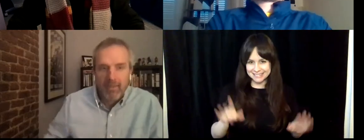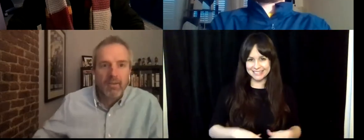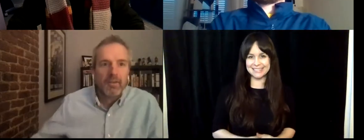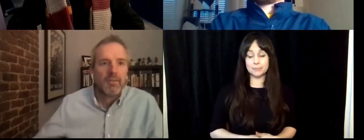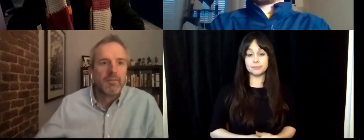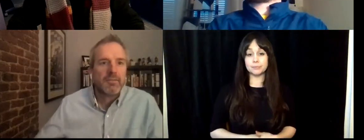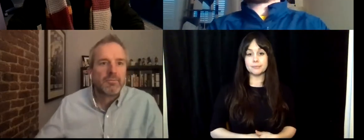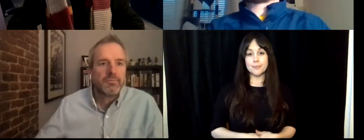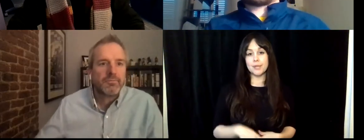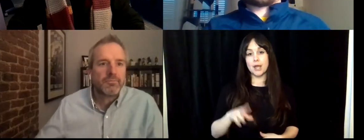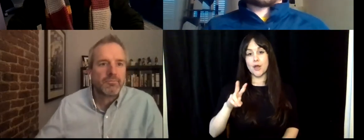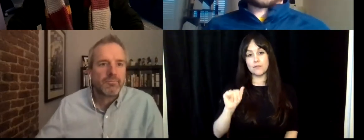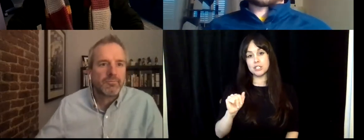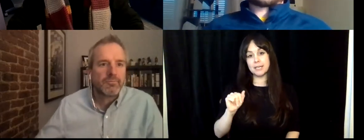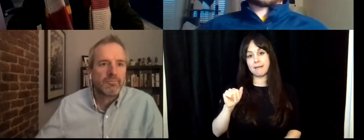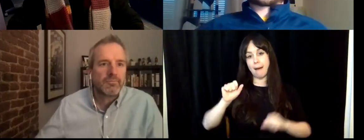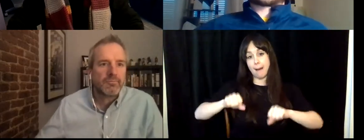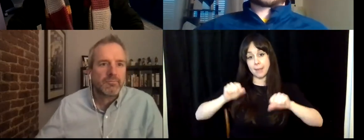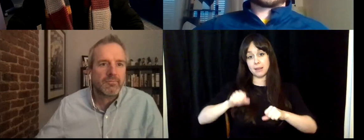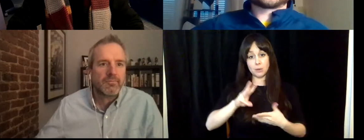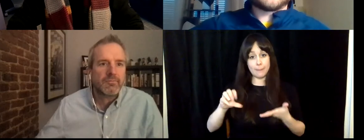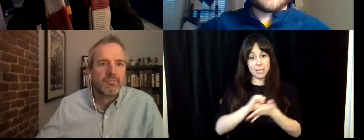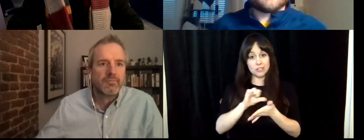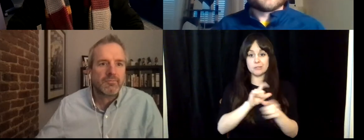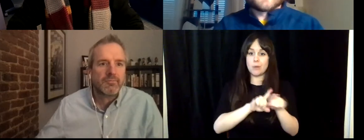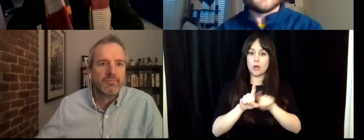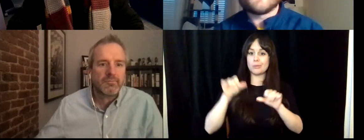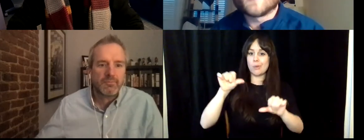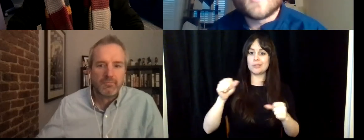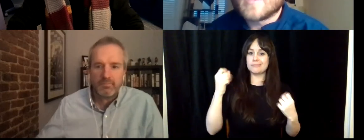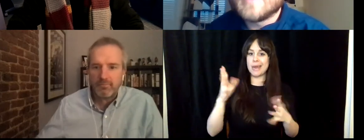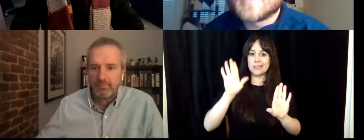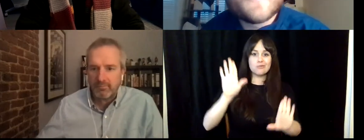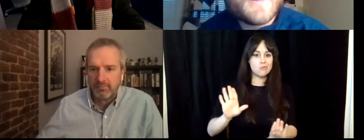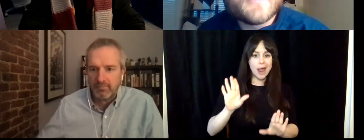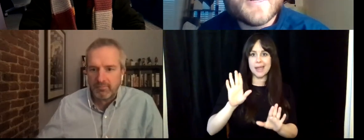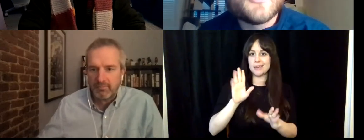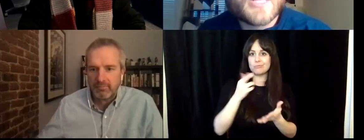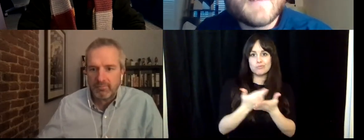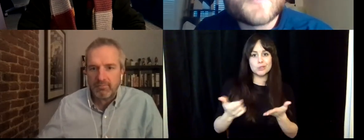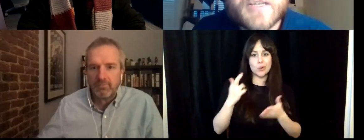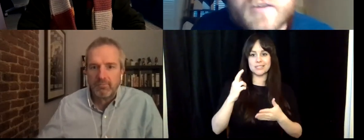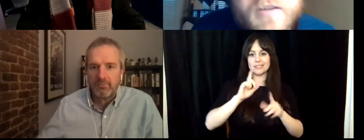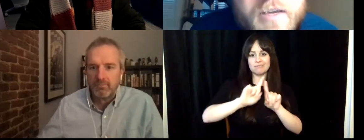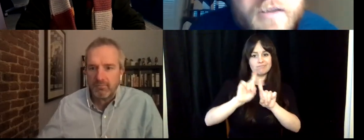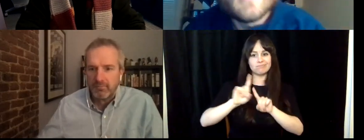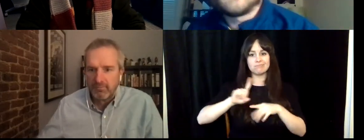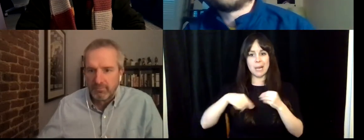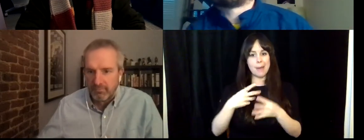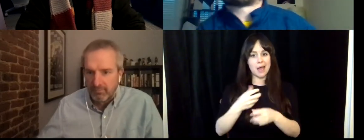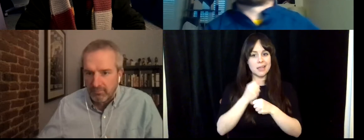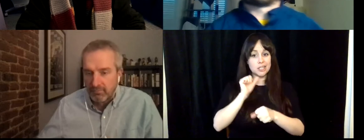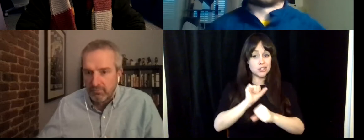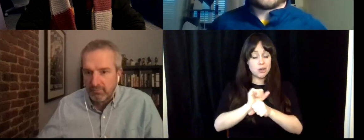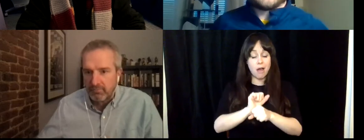on Virginia Ability's website, you'll find great resources for all kinds of stuff about getting jobs, specifically